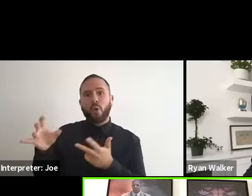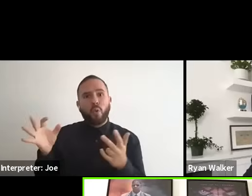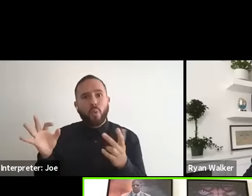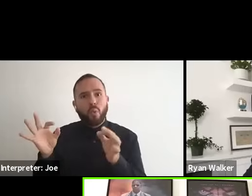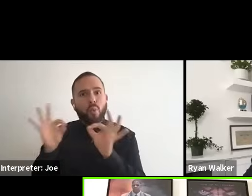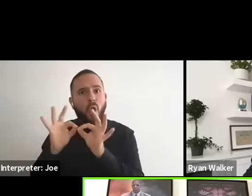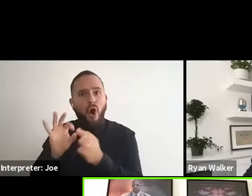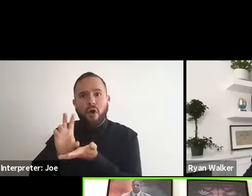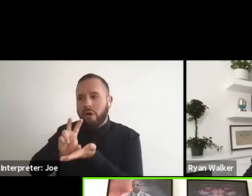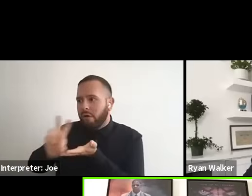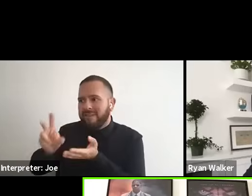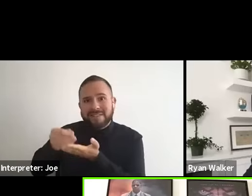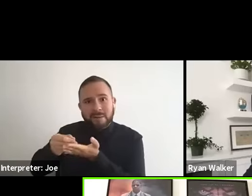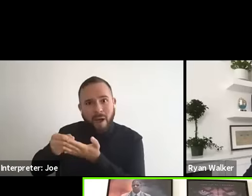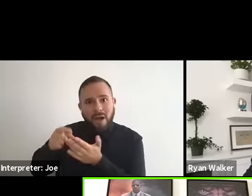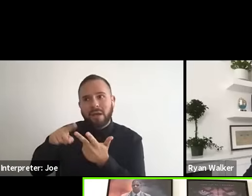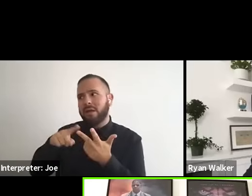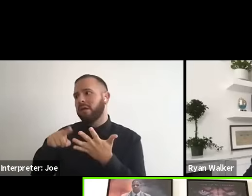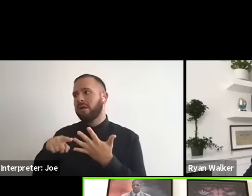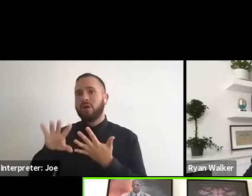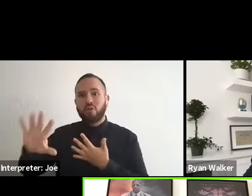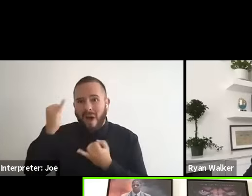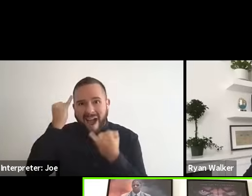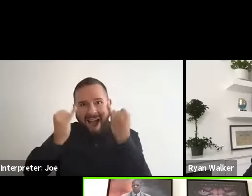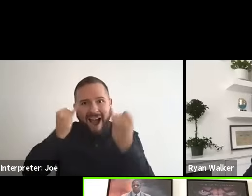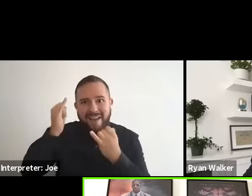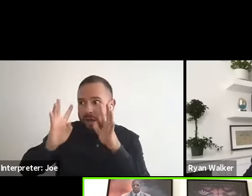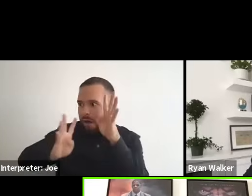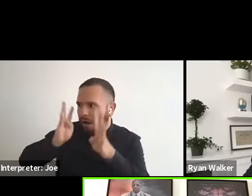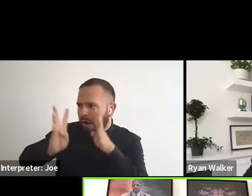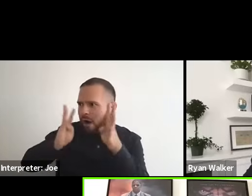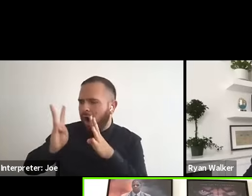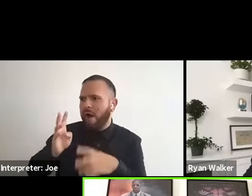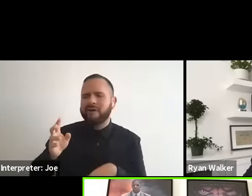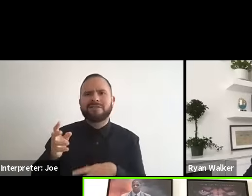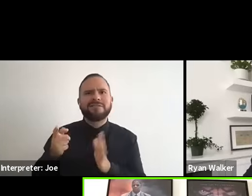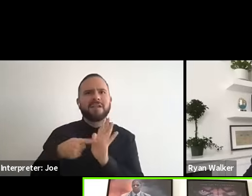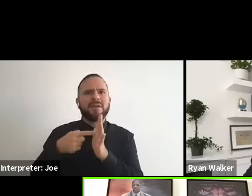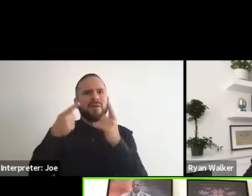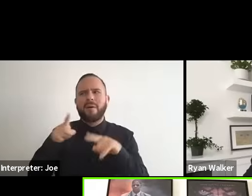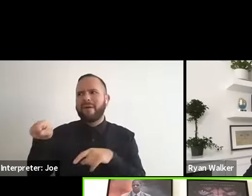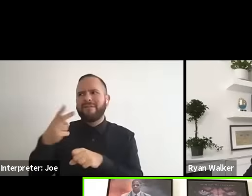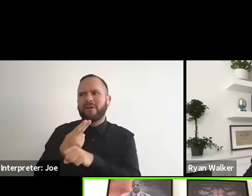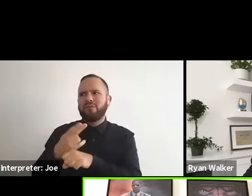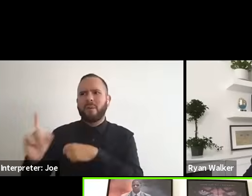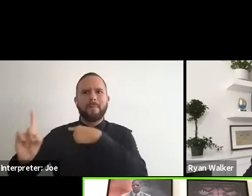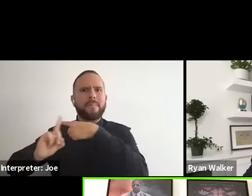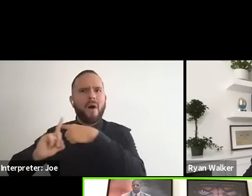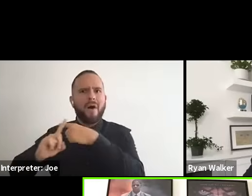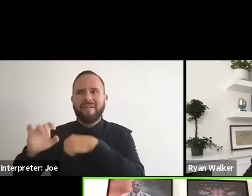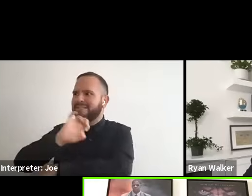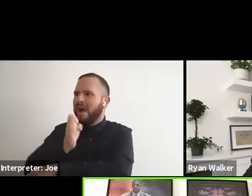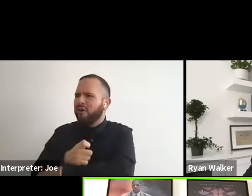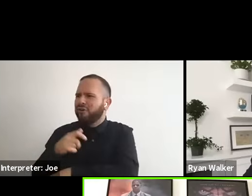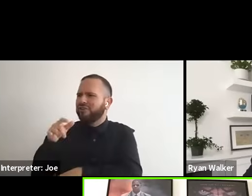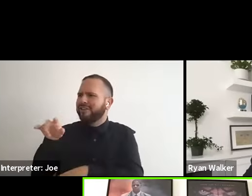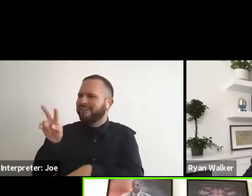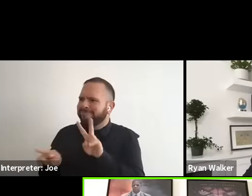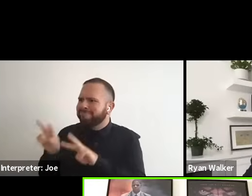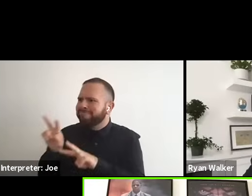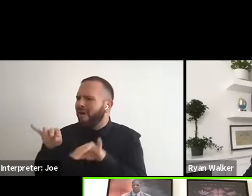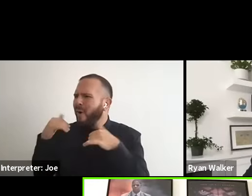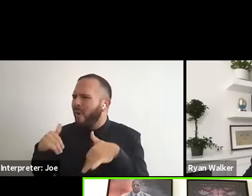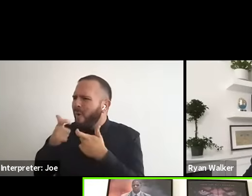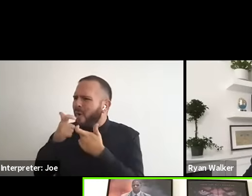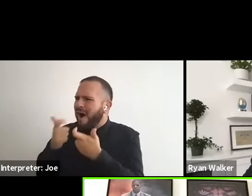look for ideas, your creativity. They're feeding off of your positive energy often and going, wow, I think this would be a great relationship. So those who